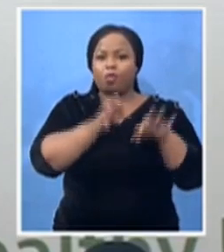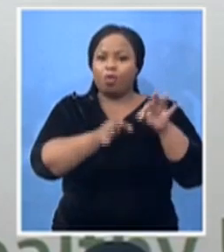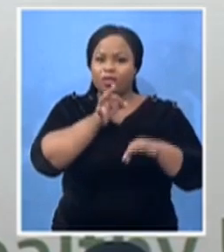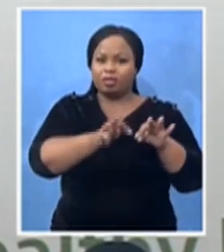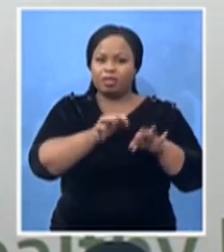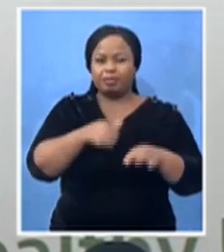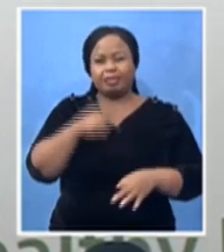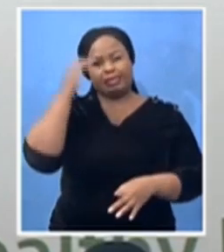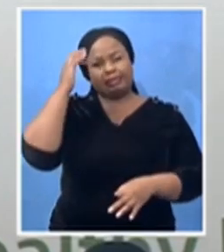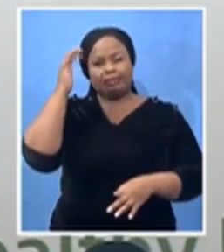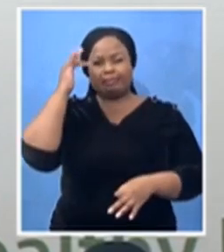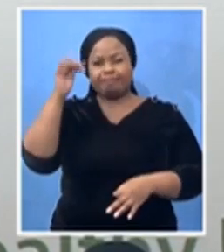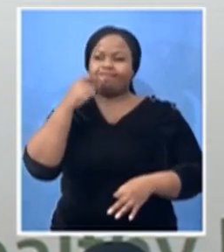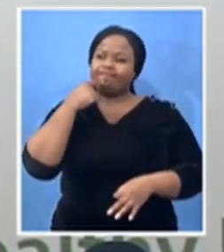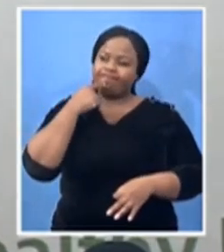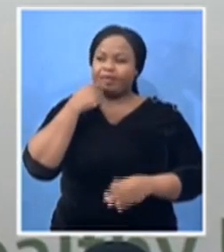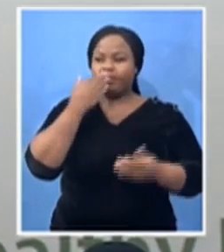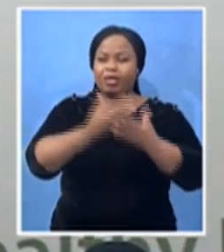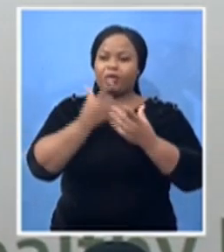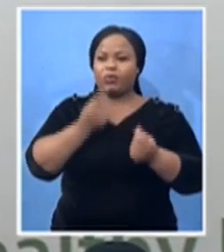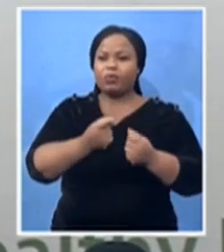care subspecialty